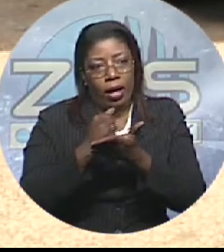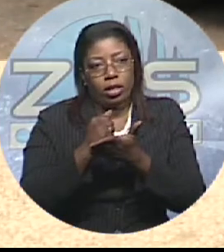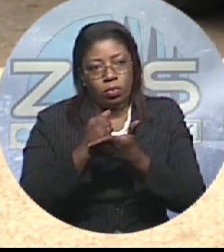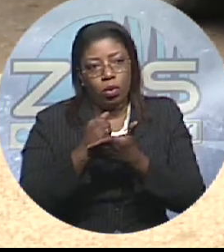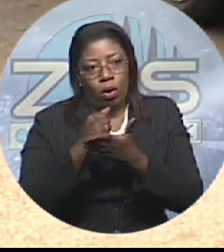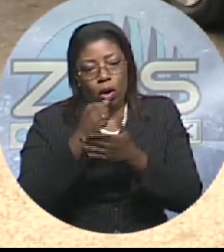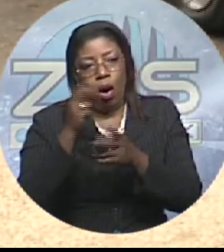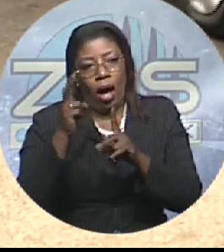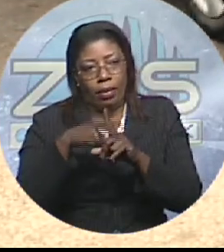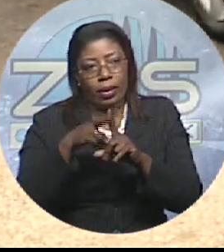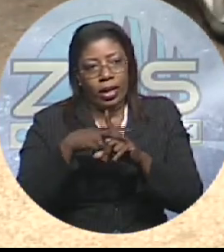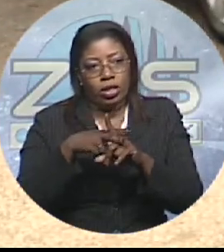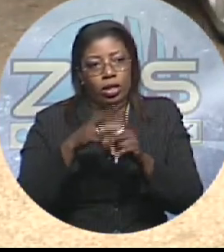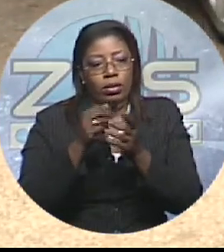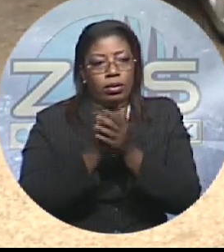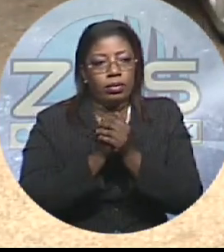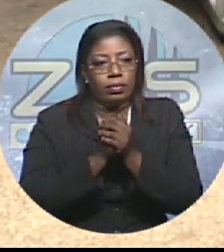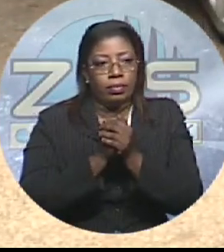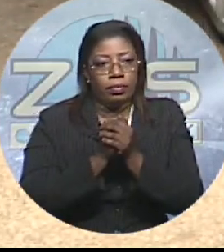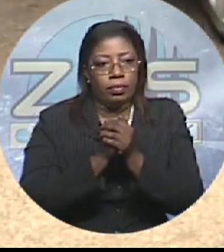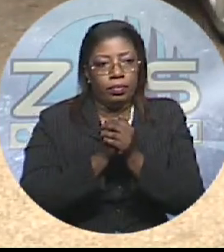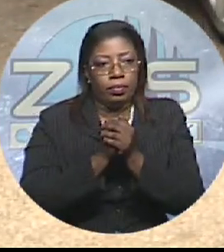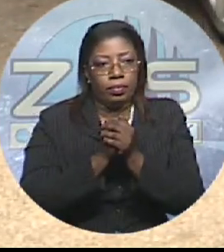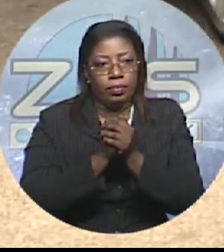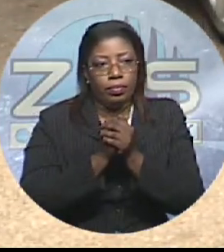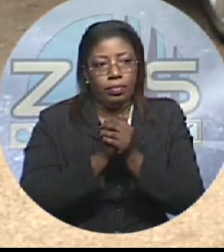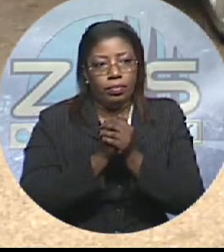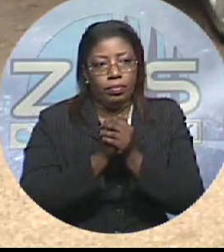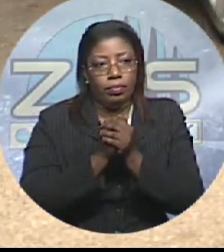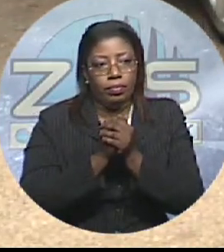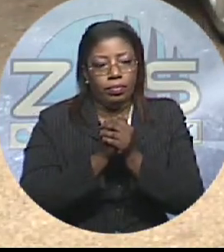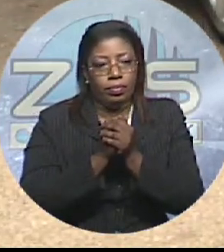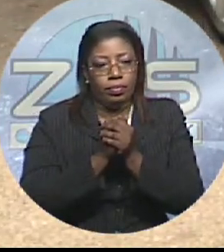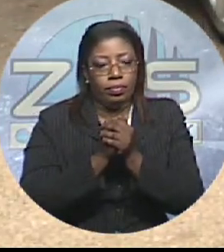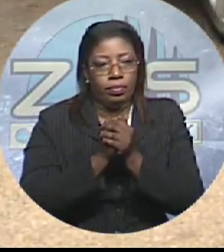6,500 applications. Janae Noel Ferguson, ZNS Network News.